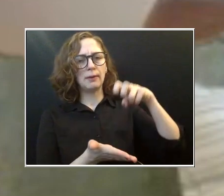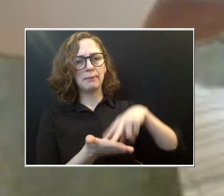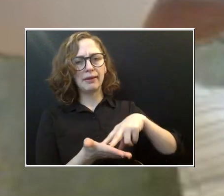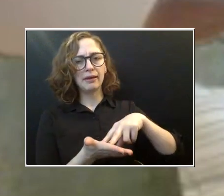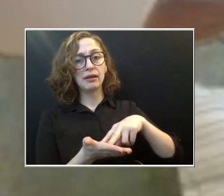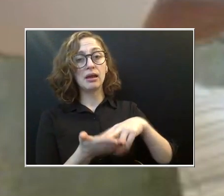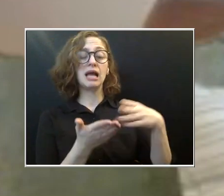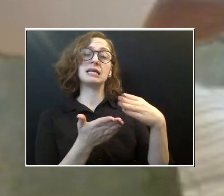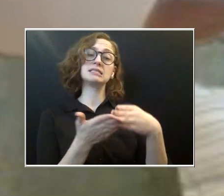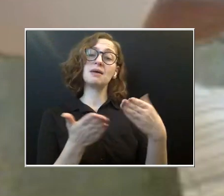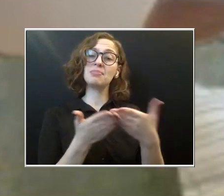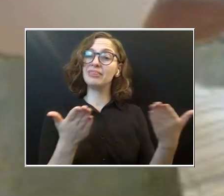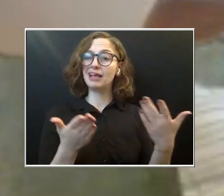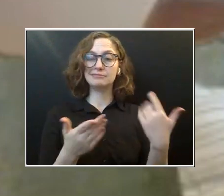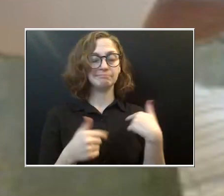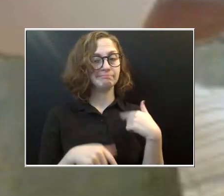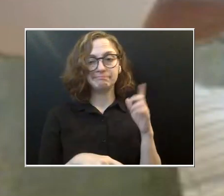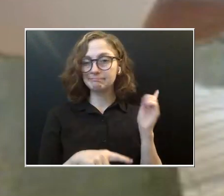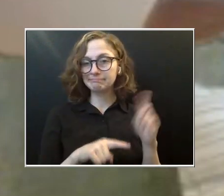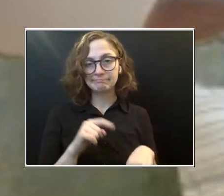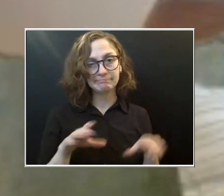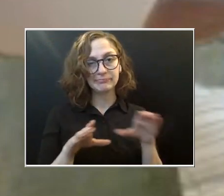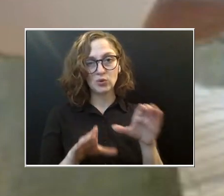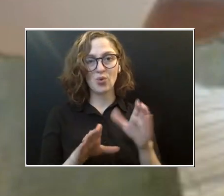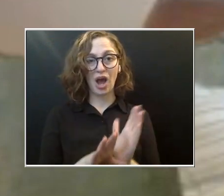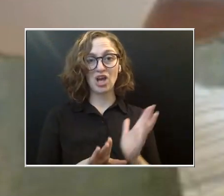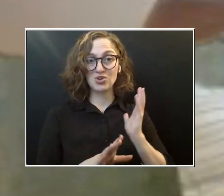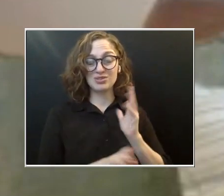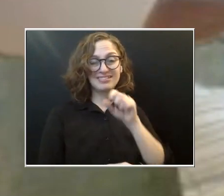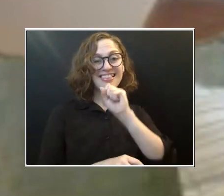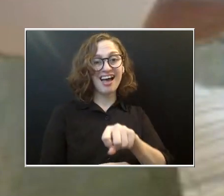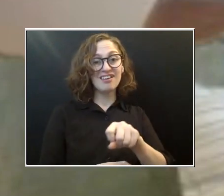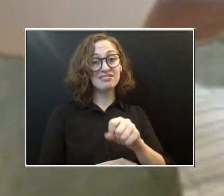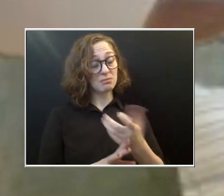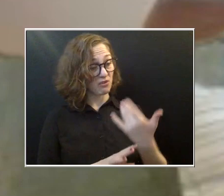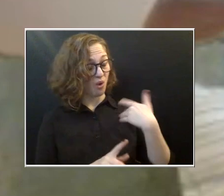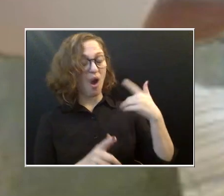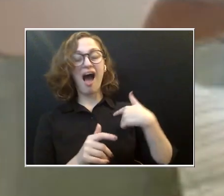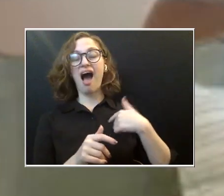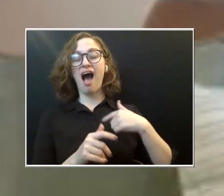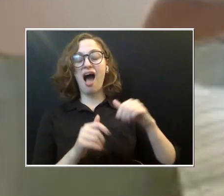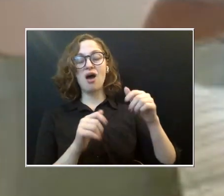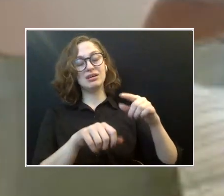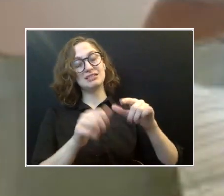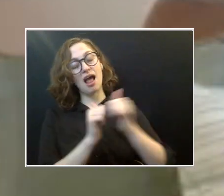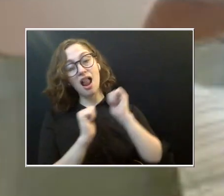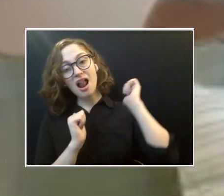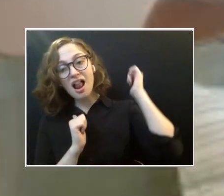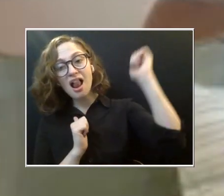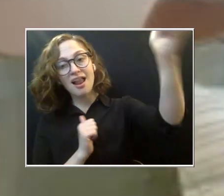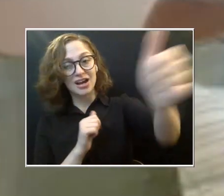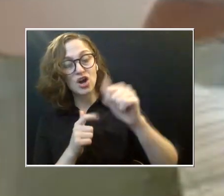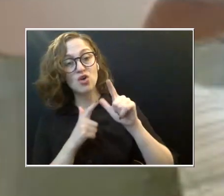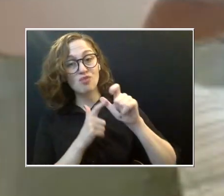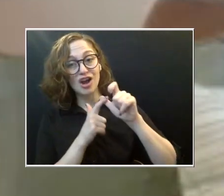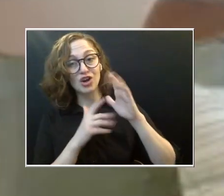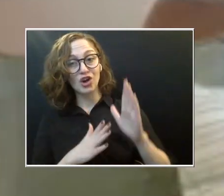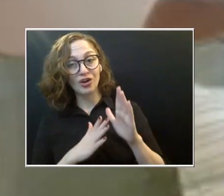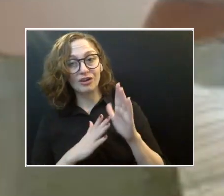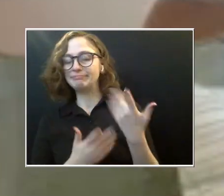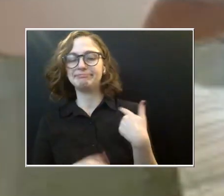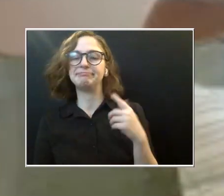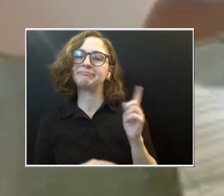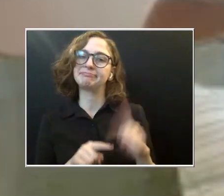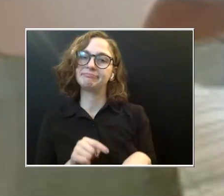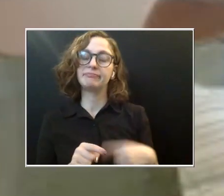longer do that I used to love. I used to be a long distance runner. I can't run anymore. I was a singer and went through about a